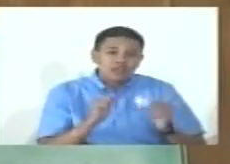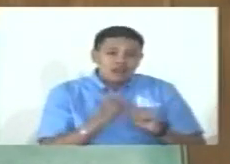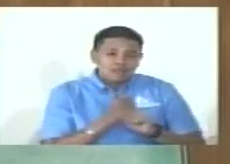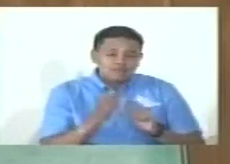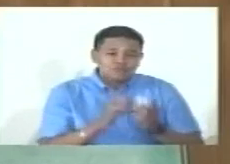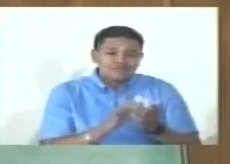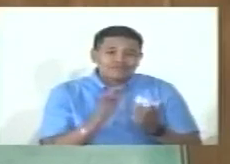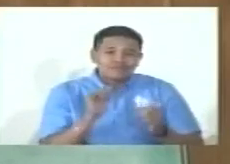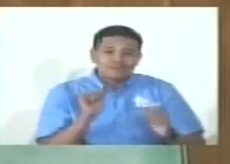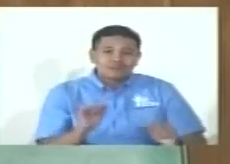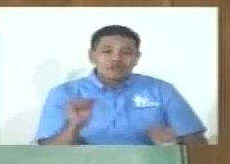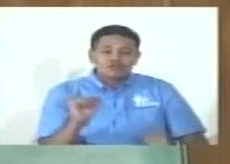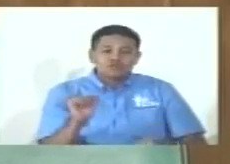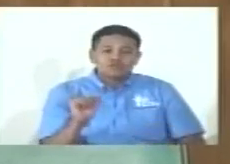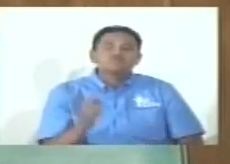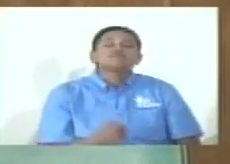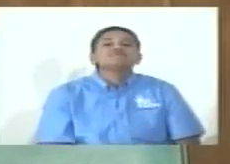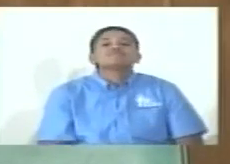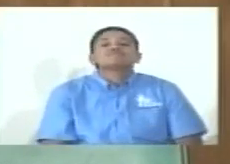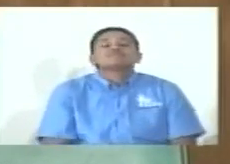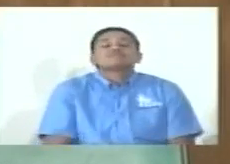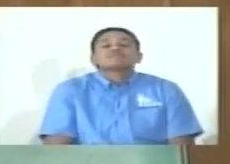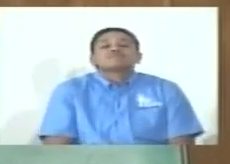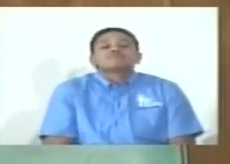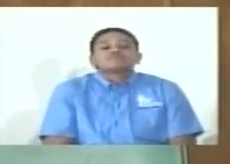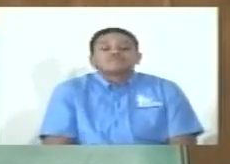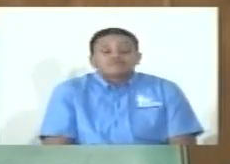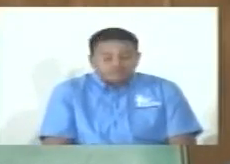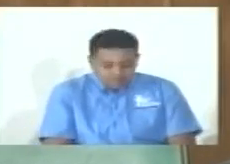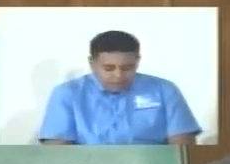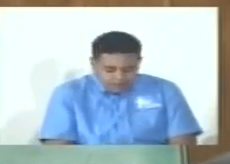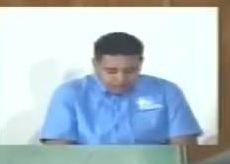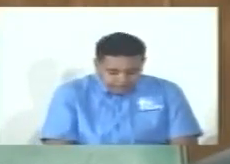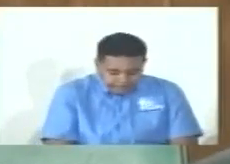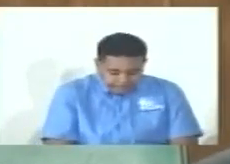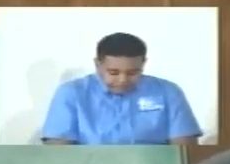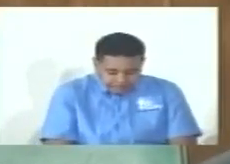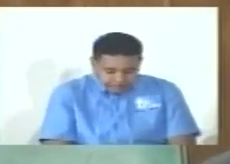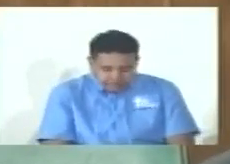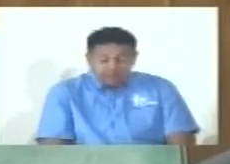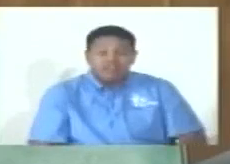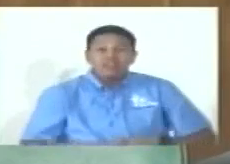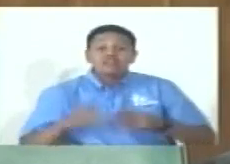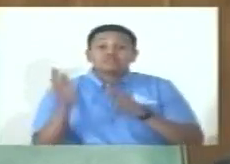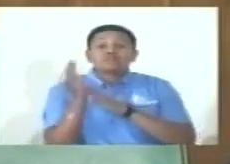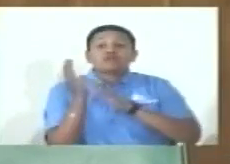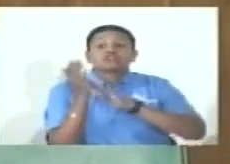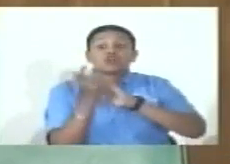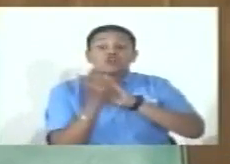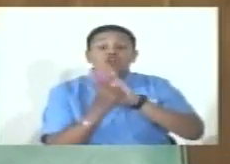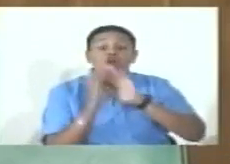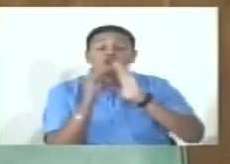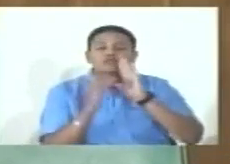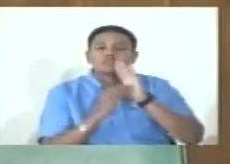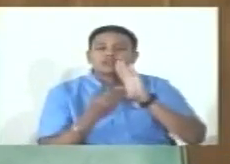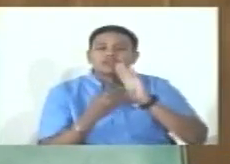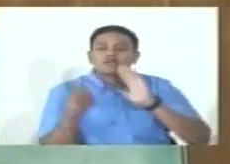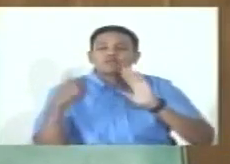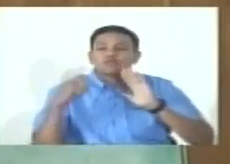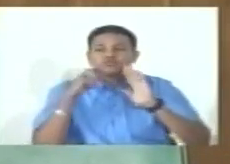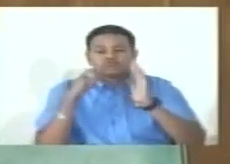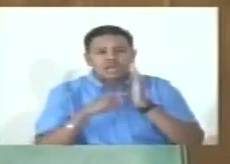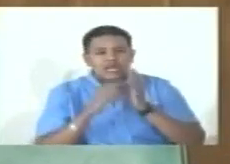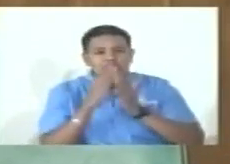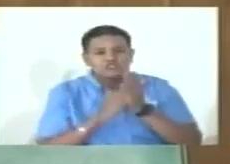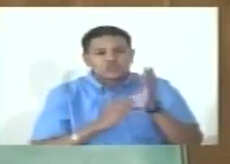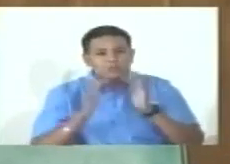too. So in praising the bill, we must recognize that there are some deficiencies in it.